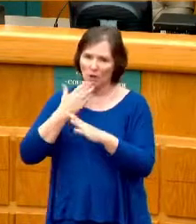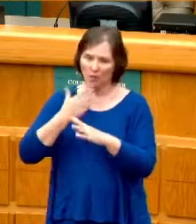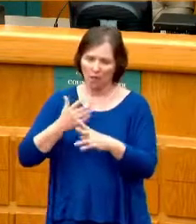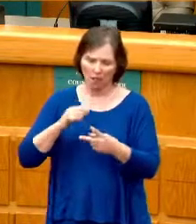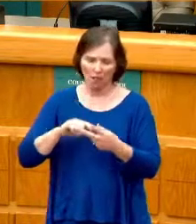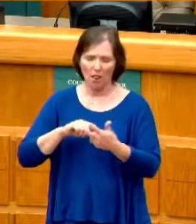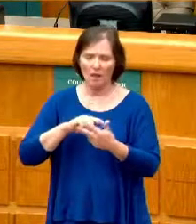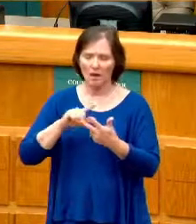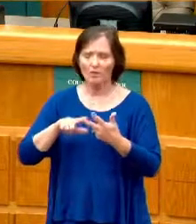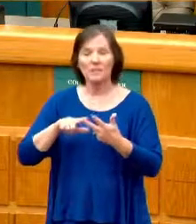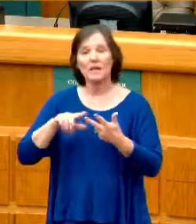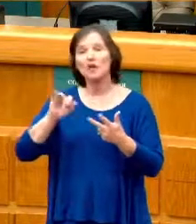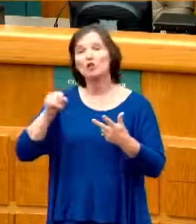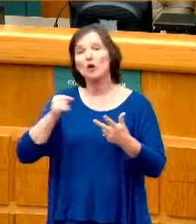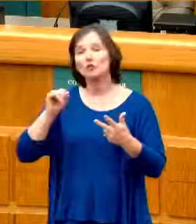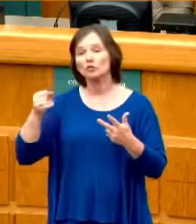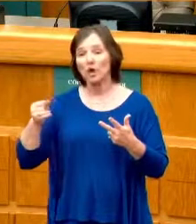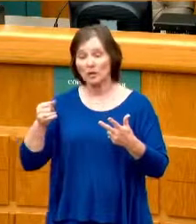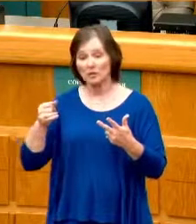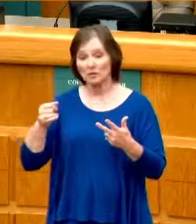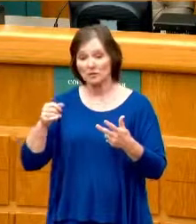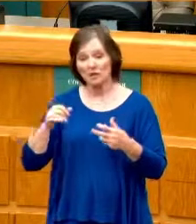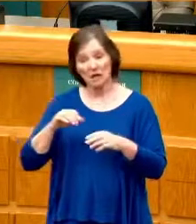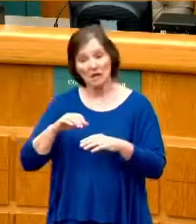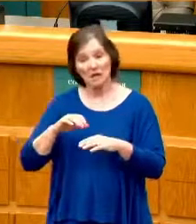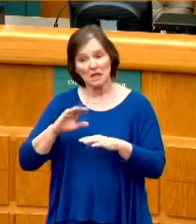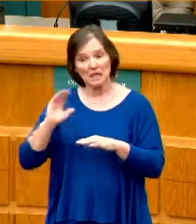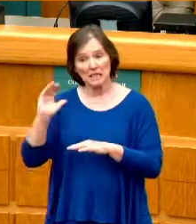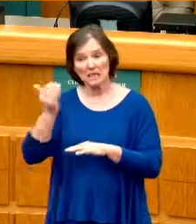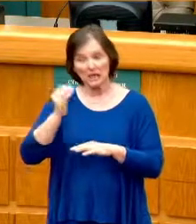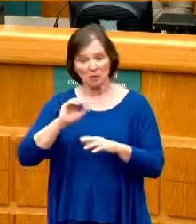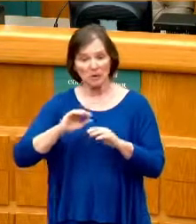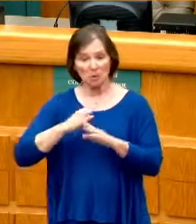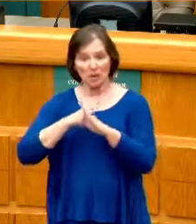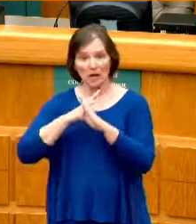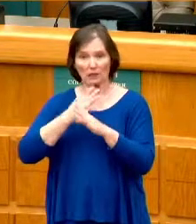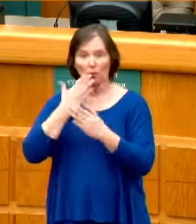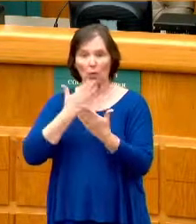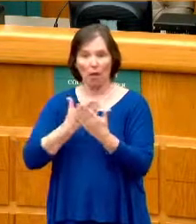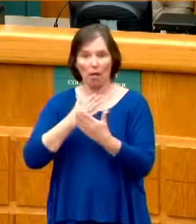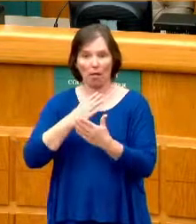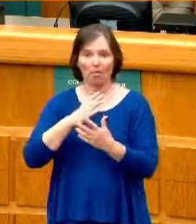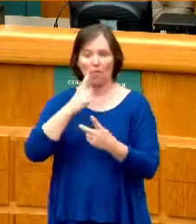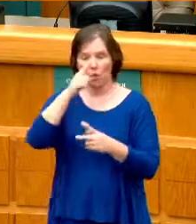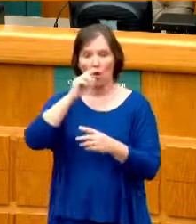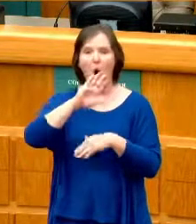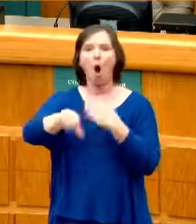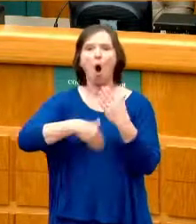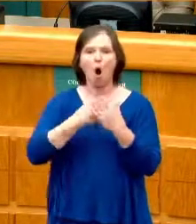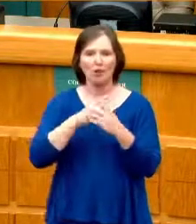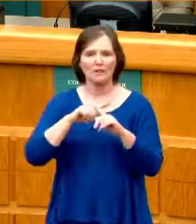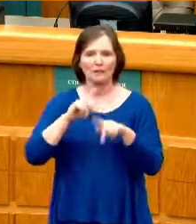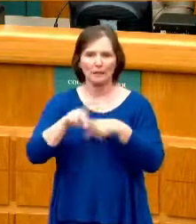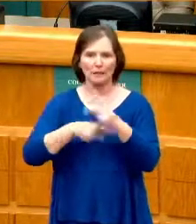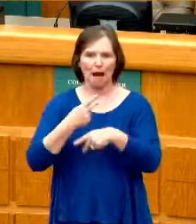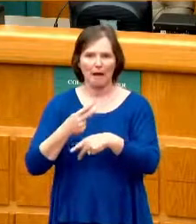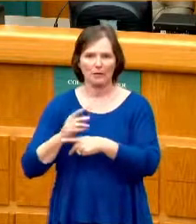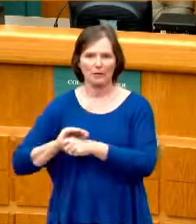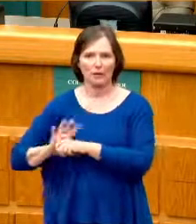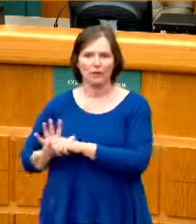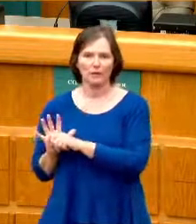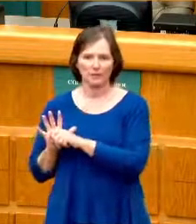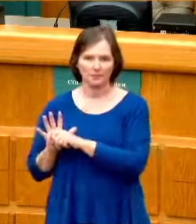really important because right now in Texas, we have over 1,400 cases of the variant